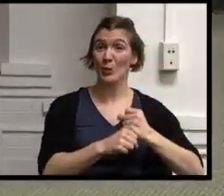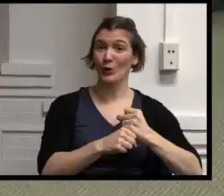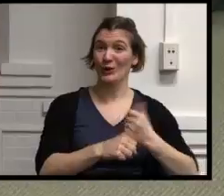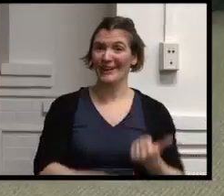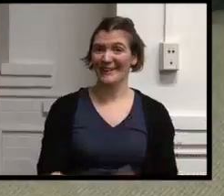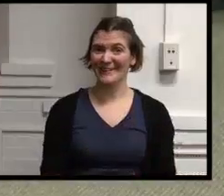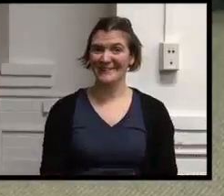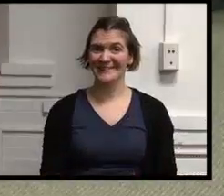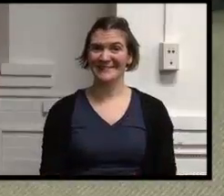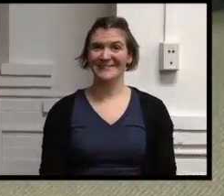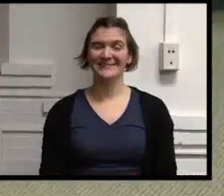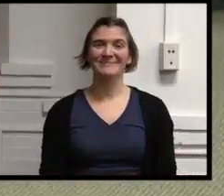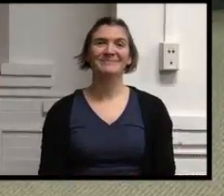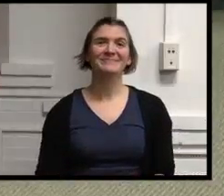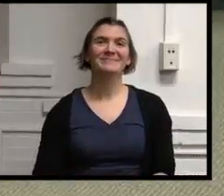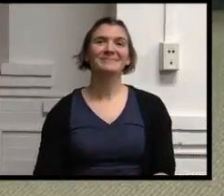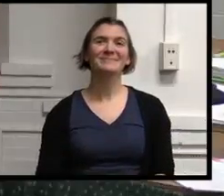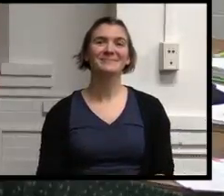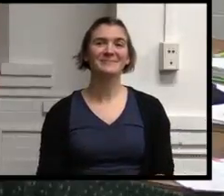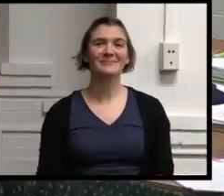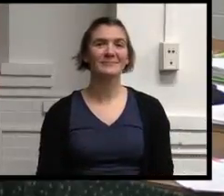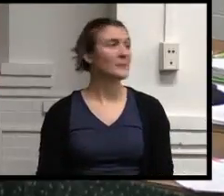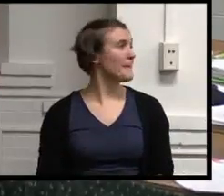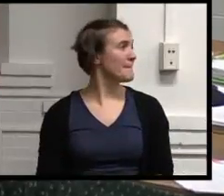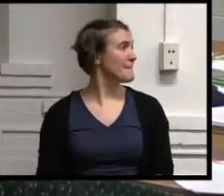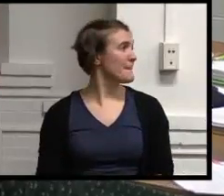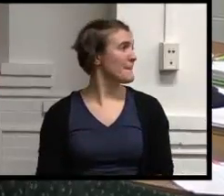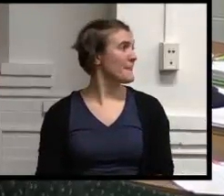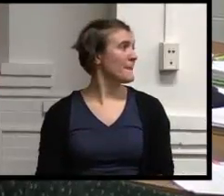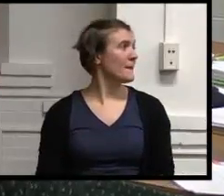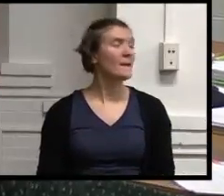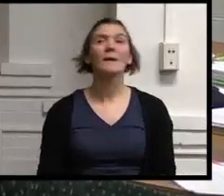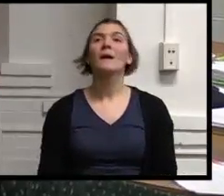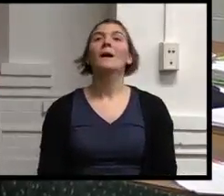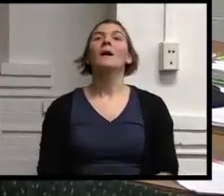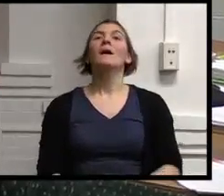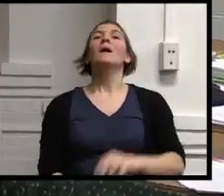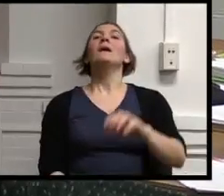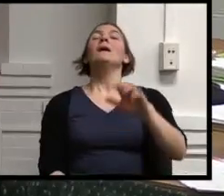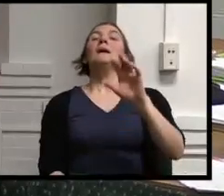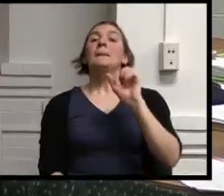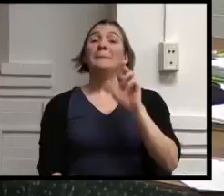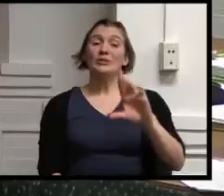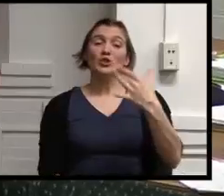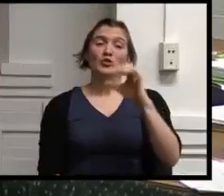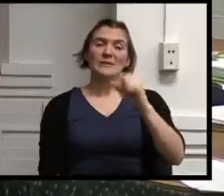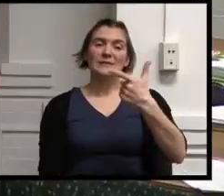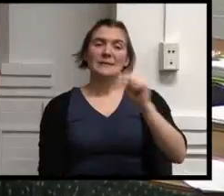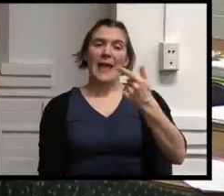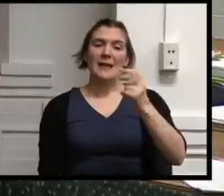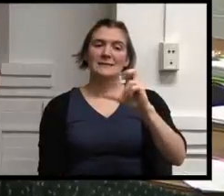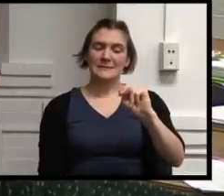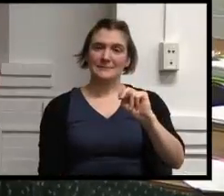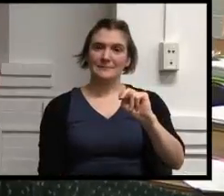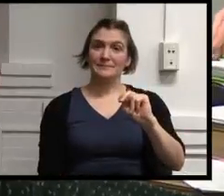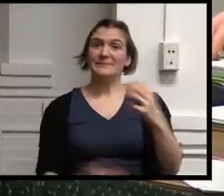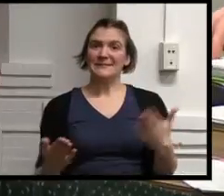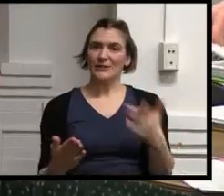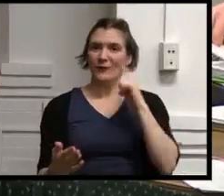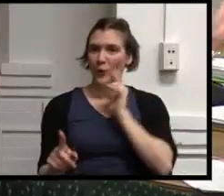Brewery. And Mr. Gagnon? Mr. Gagne is here to speak for Hermit Thrush